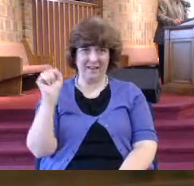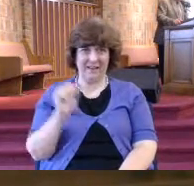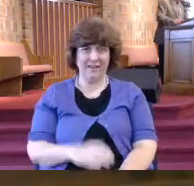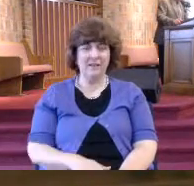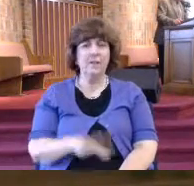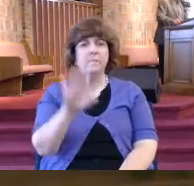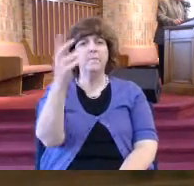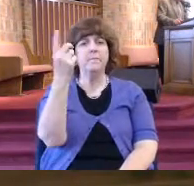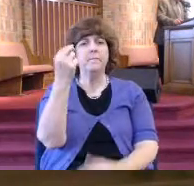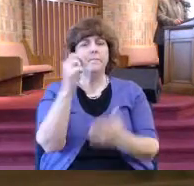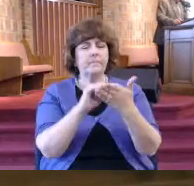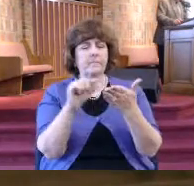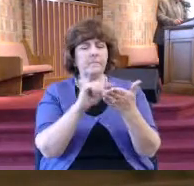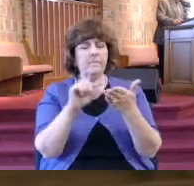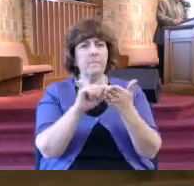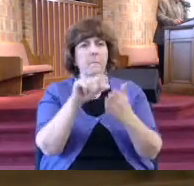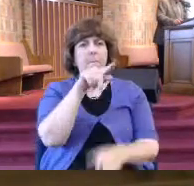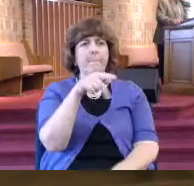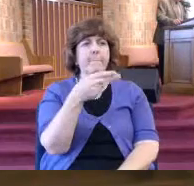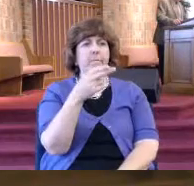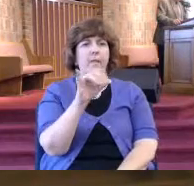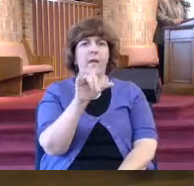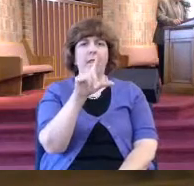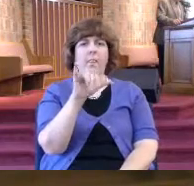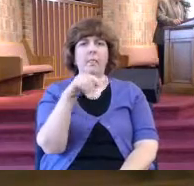morning. It's from Philippians chapter 2.